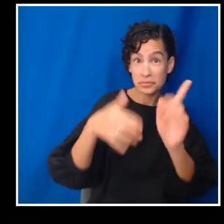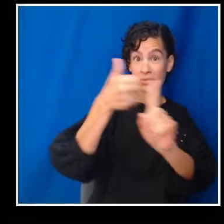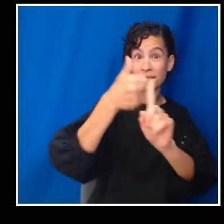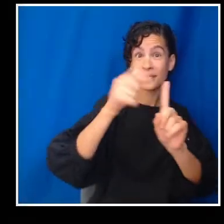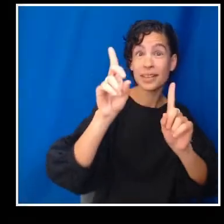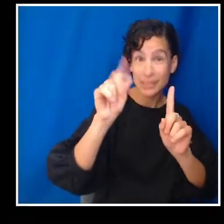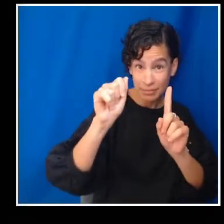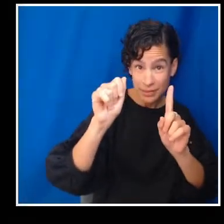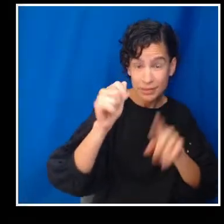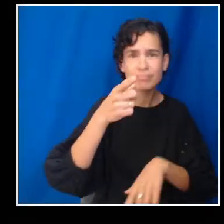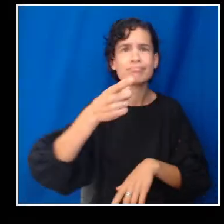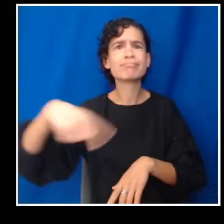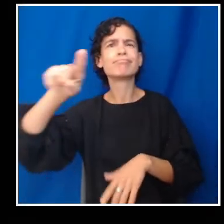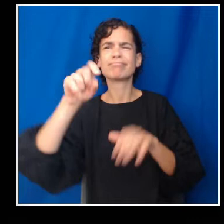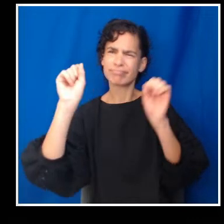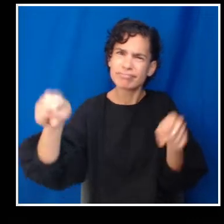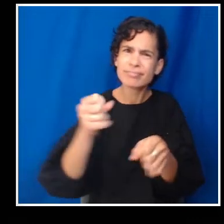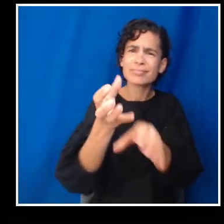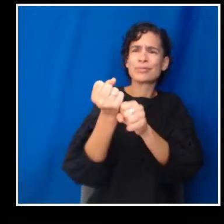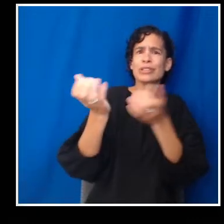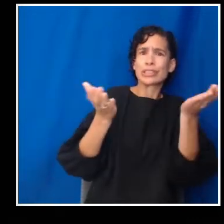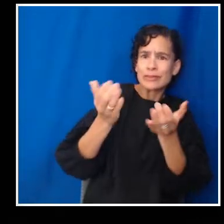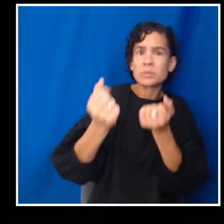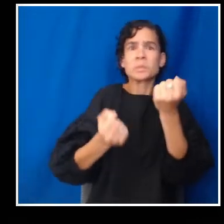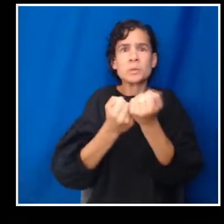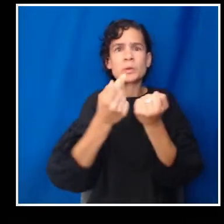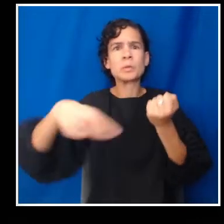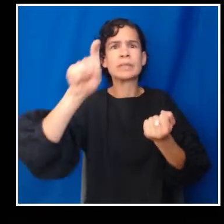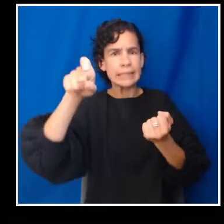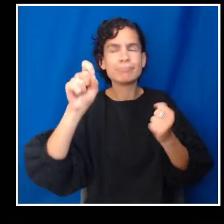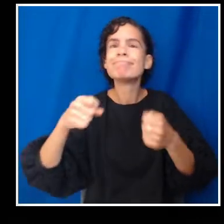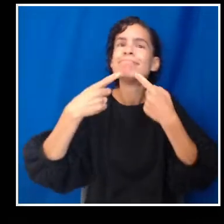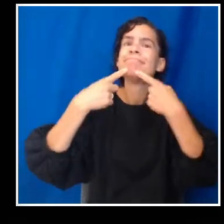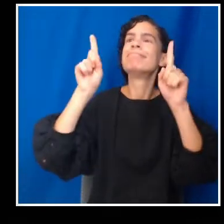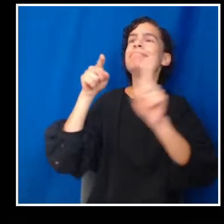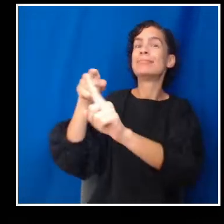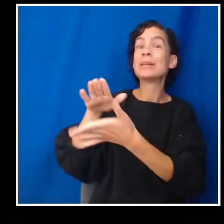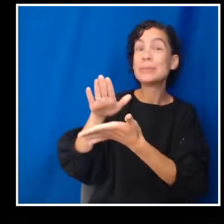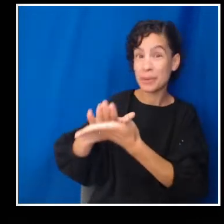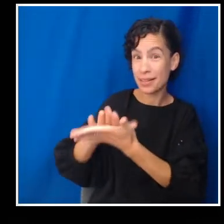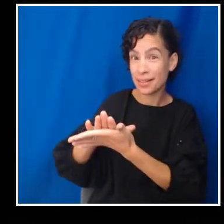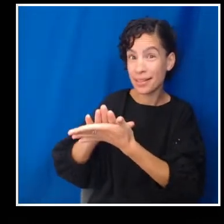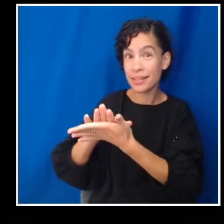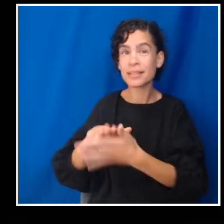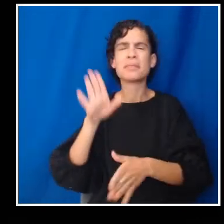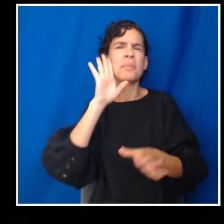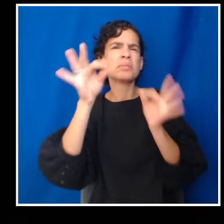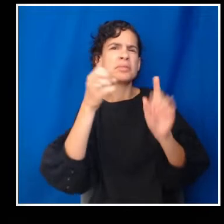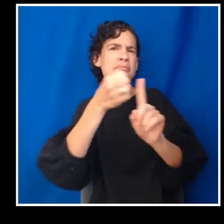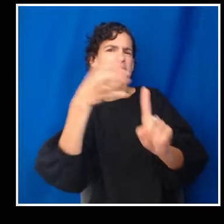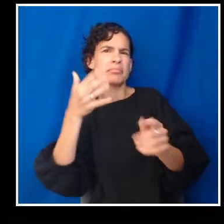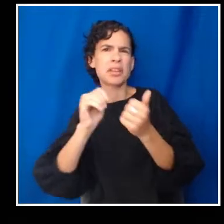Attention, students with disabilities. You have the right to the services and supports you need to achieve success at school. Here's